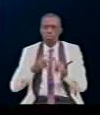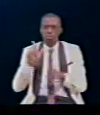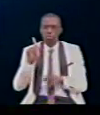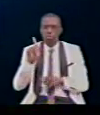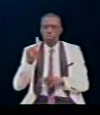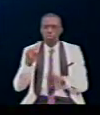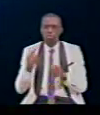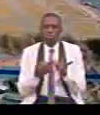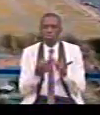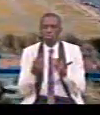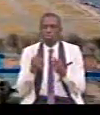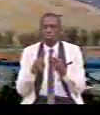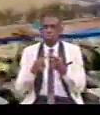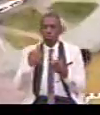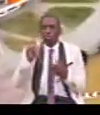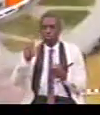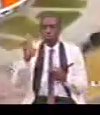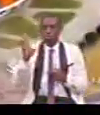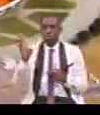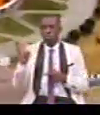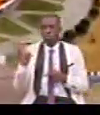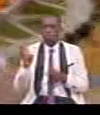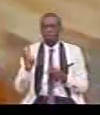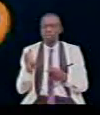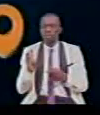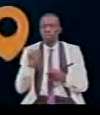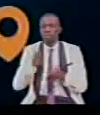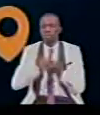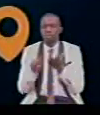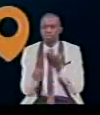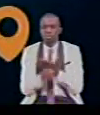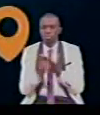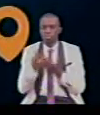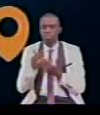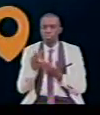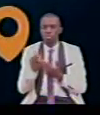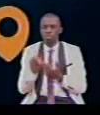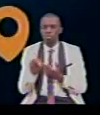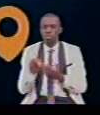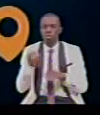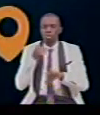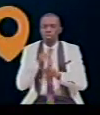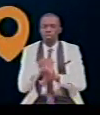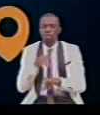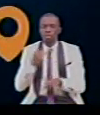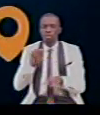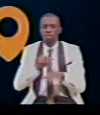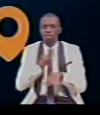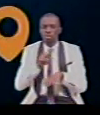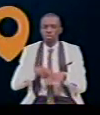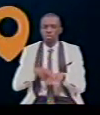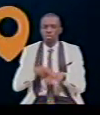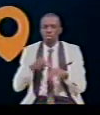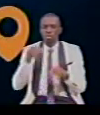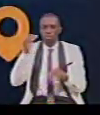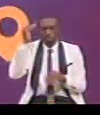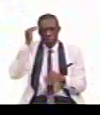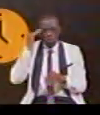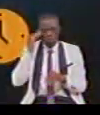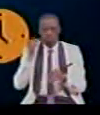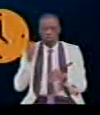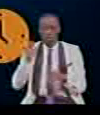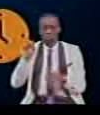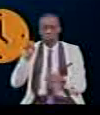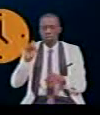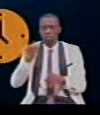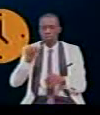September 2023. The Crusade will be held at the National Heroes Stadium, Lusaka, the capital of Zambia,